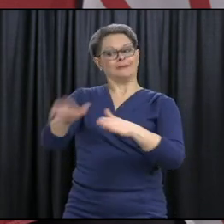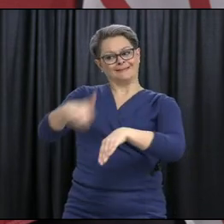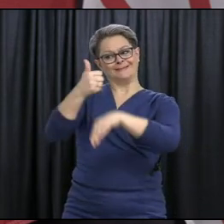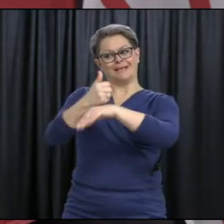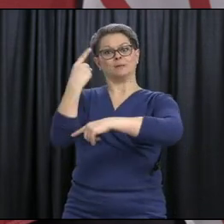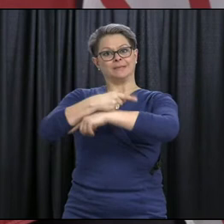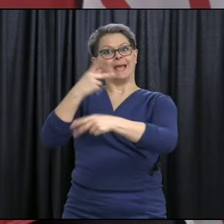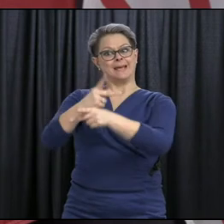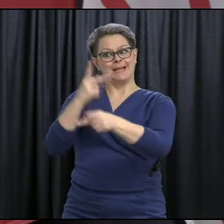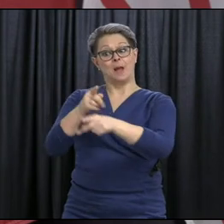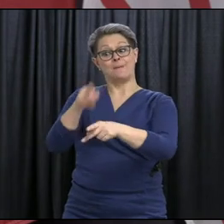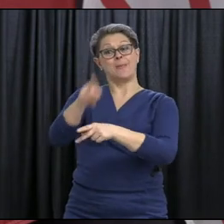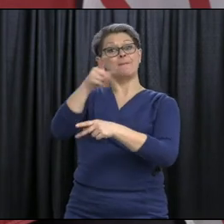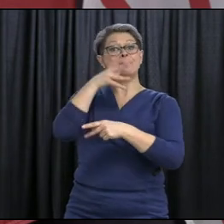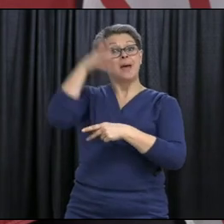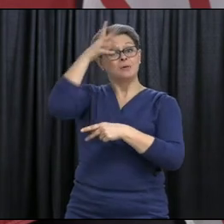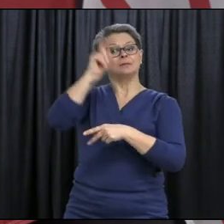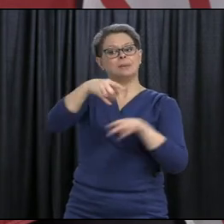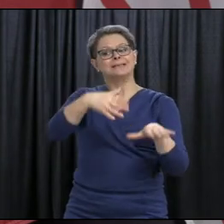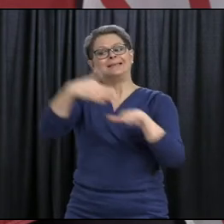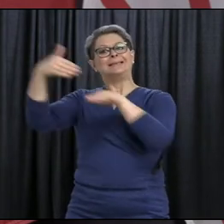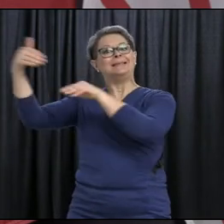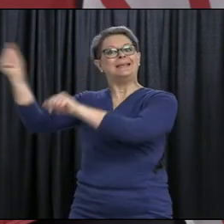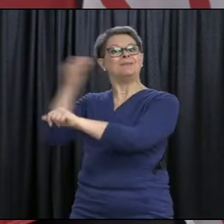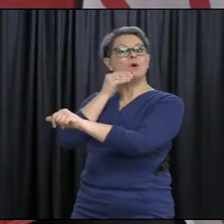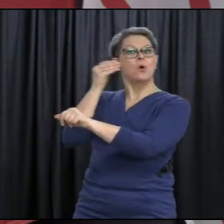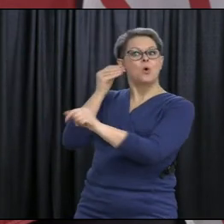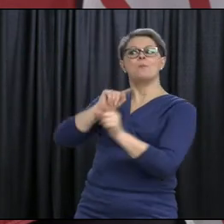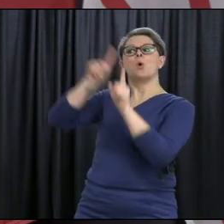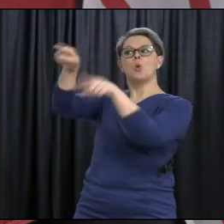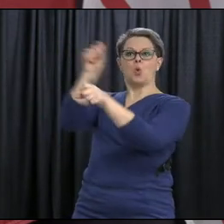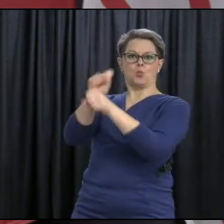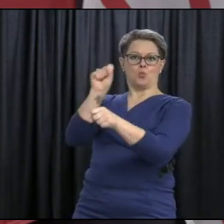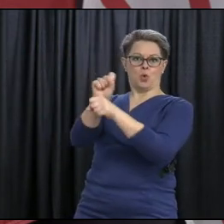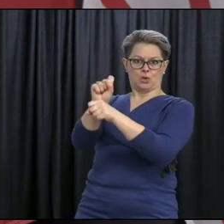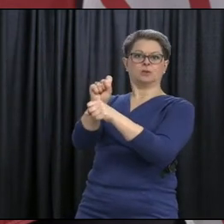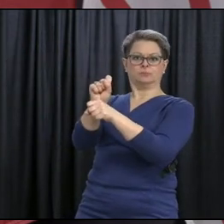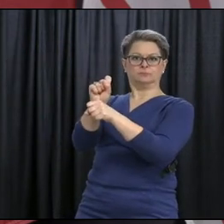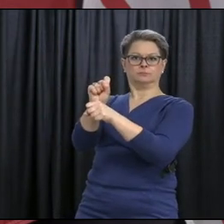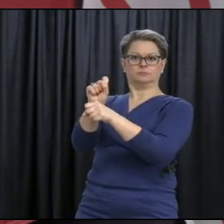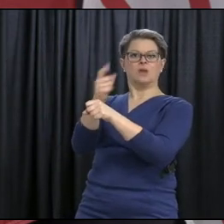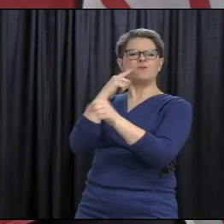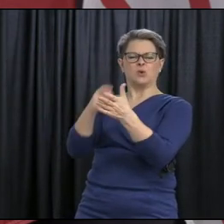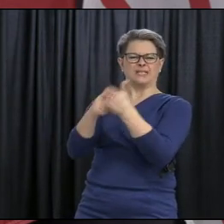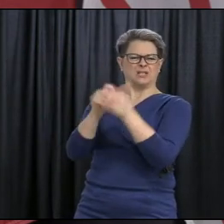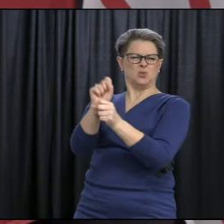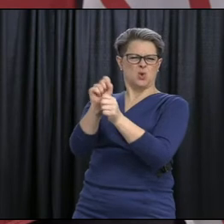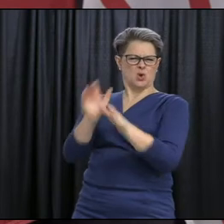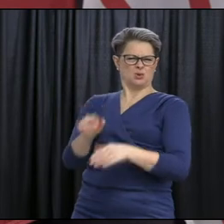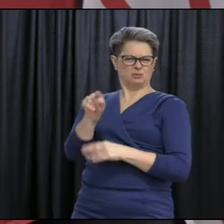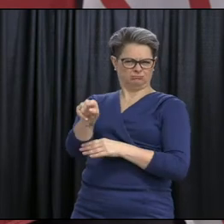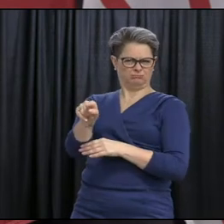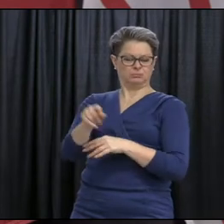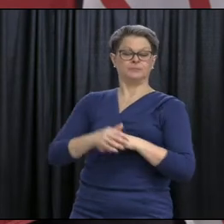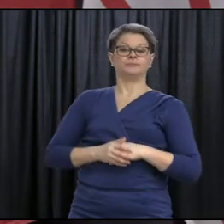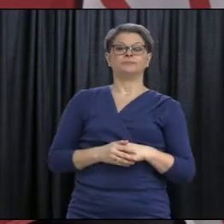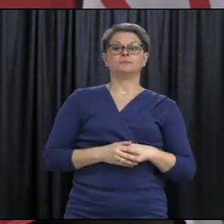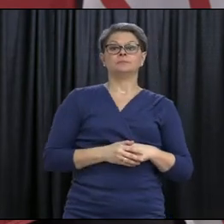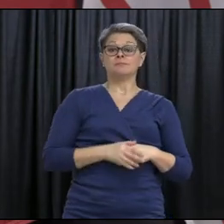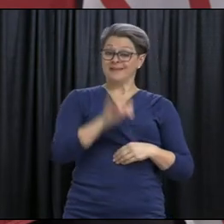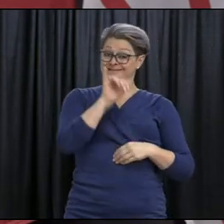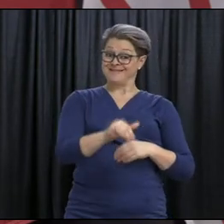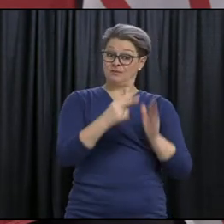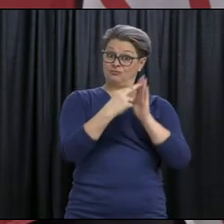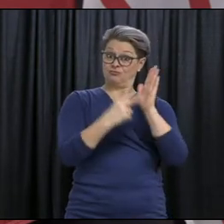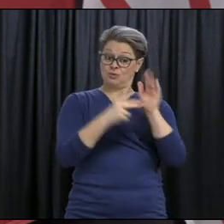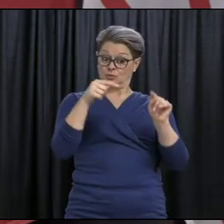leave their home and report to their place of work effectively for essential workers. This measure has